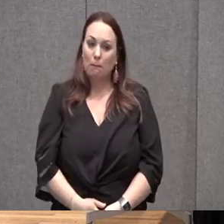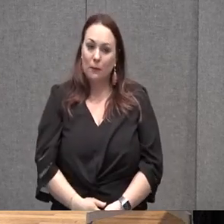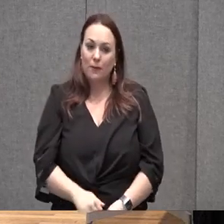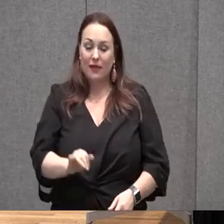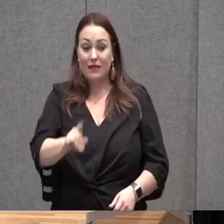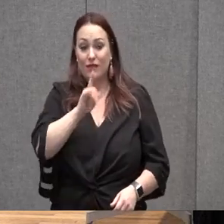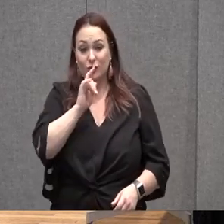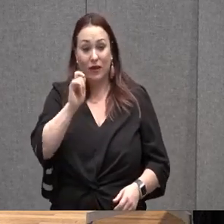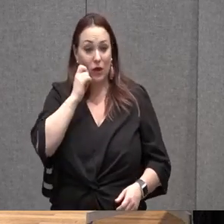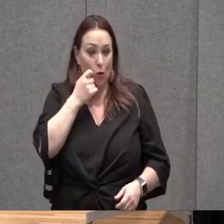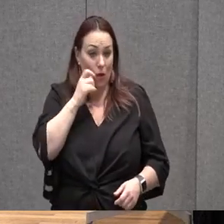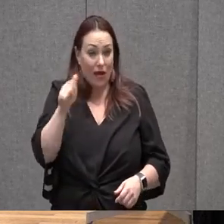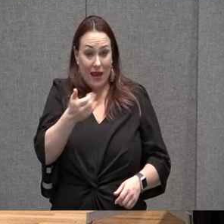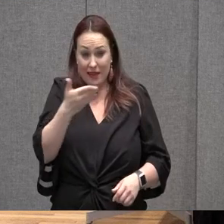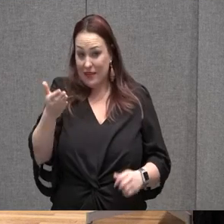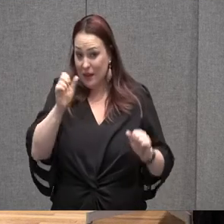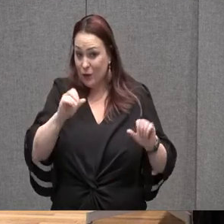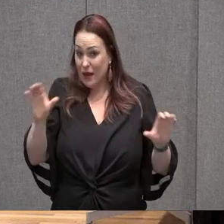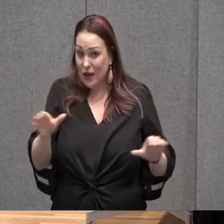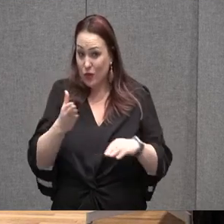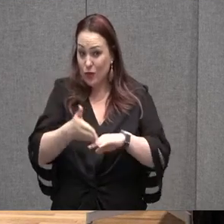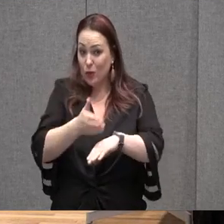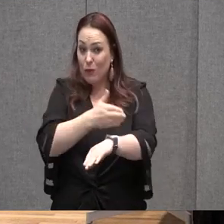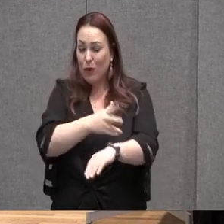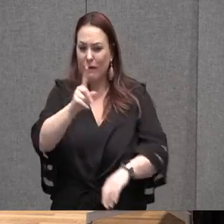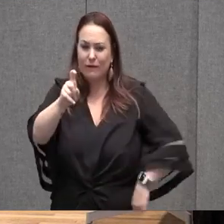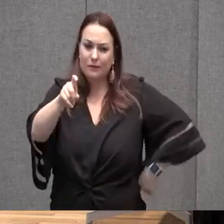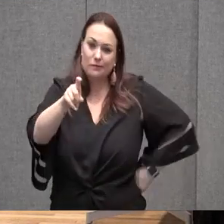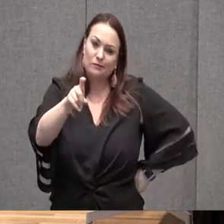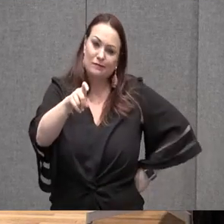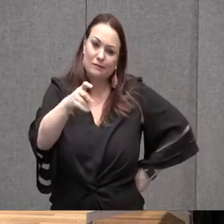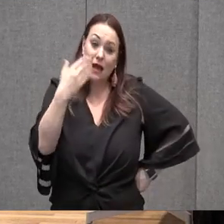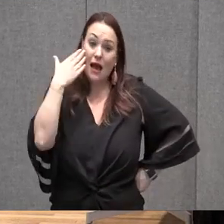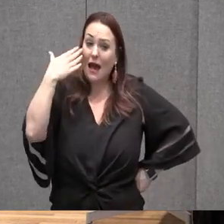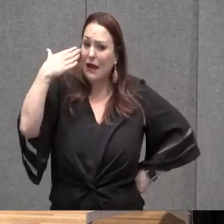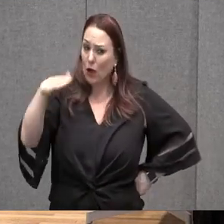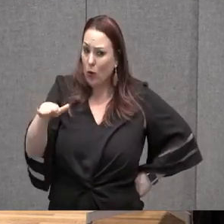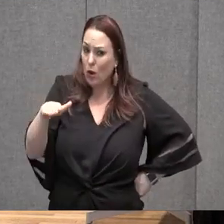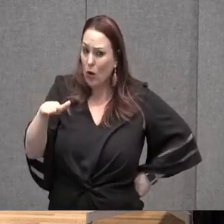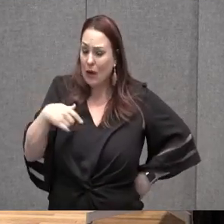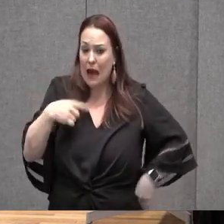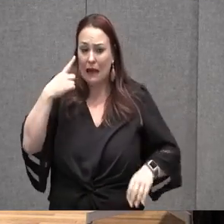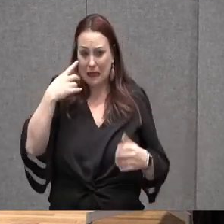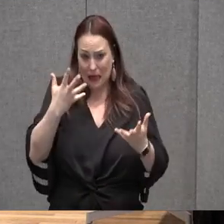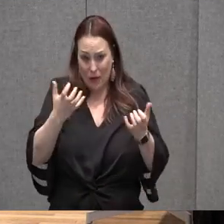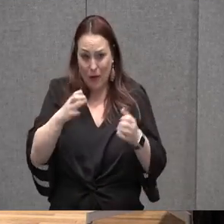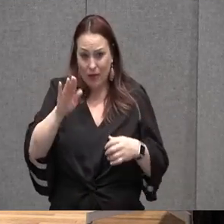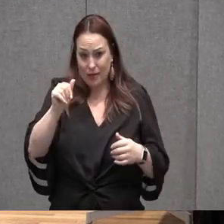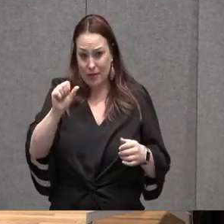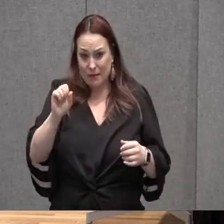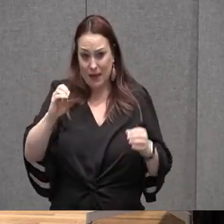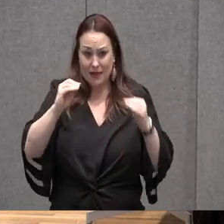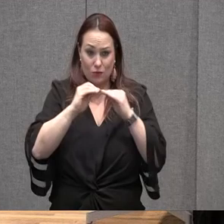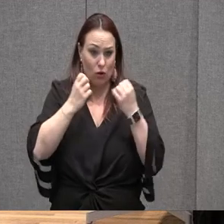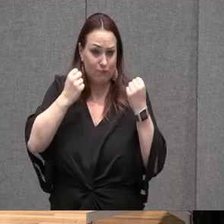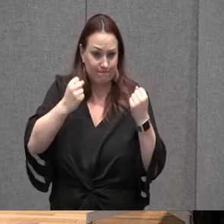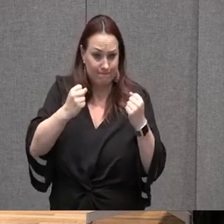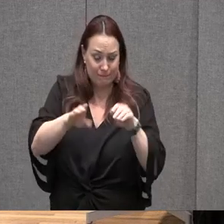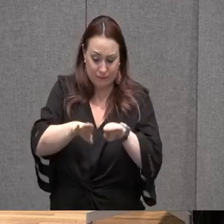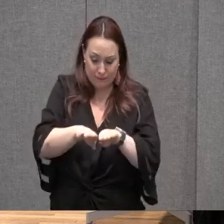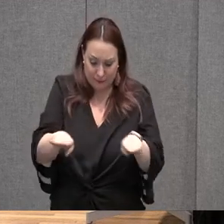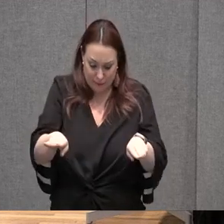That's really cool. Is there anything else we could do to improve it? I don't know. I think I would want like the base more stable.